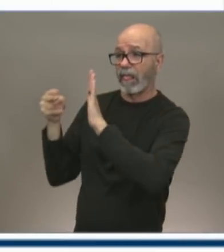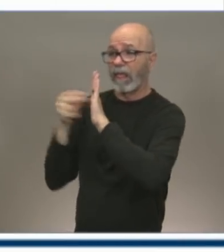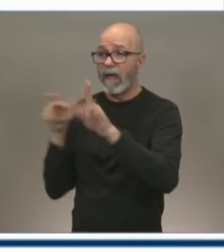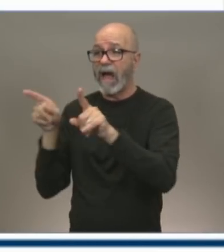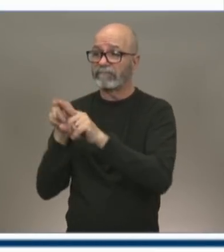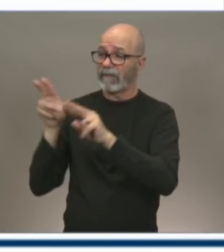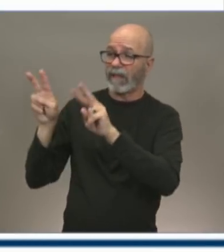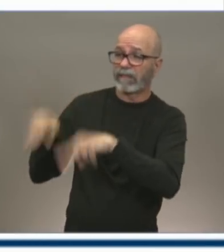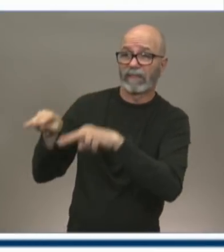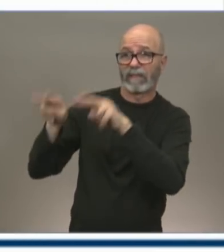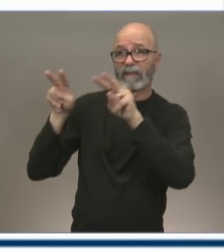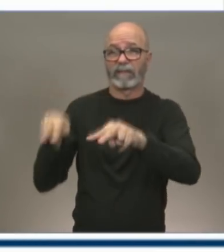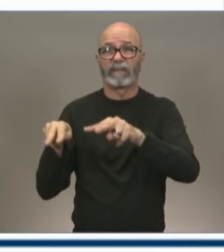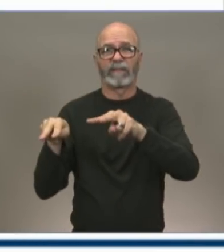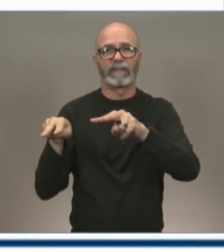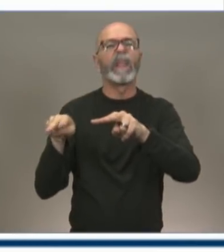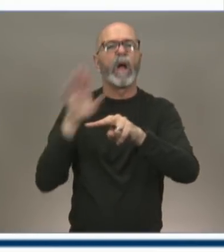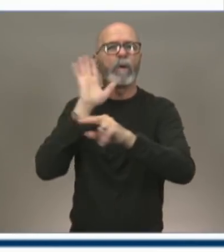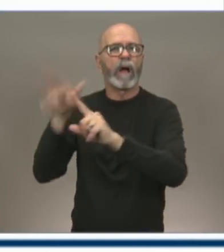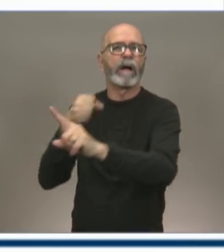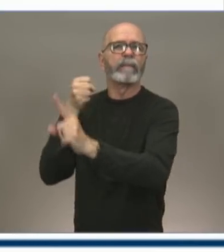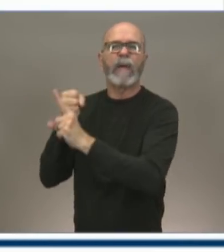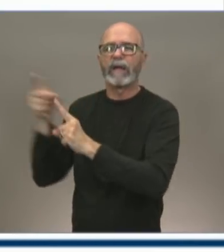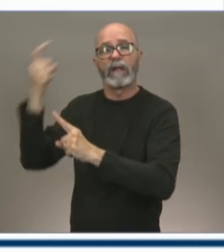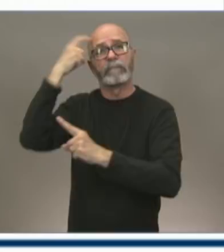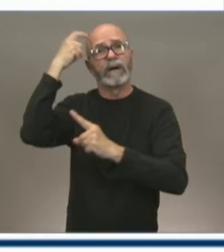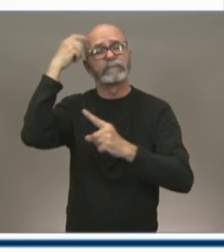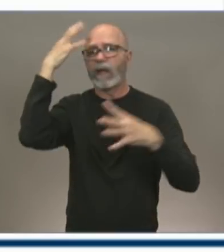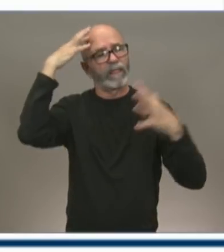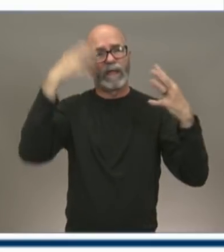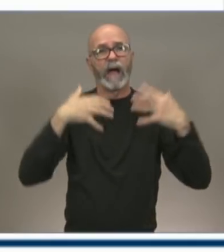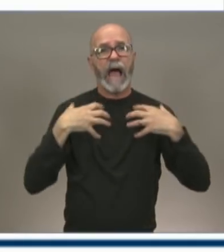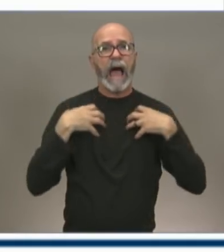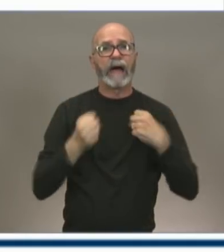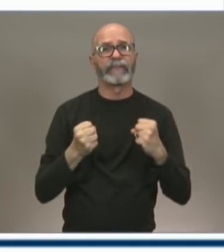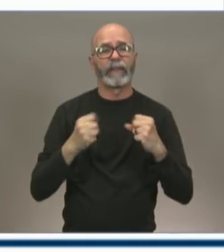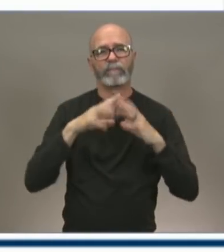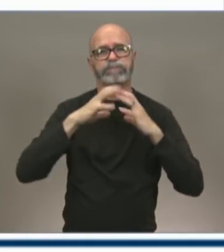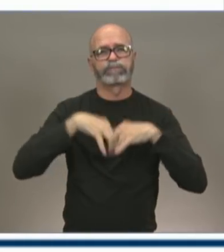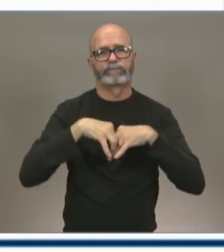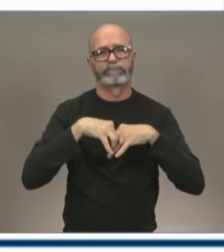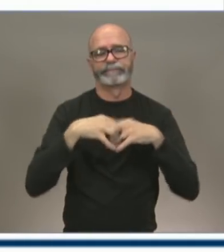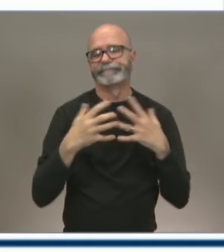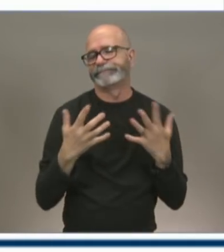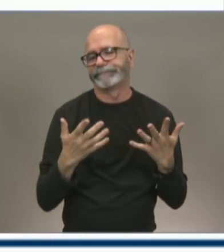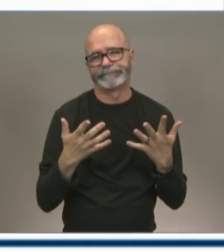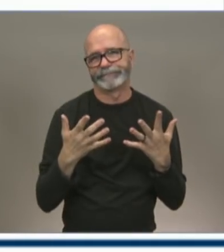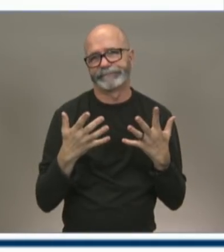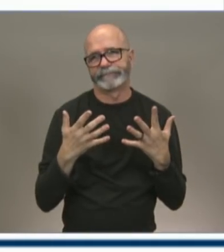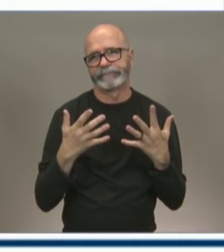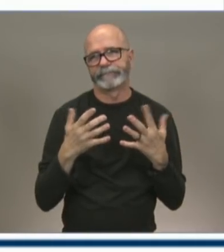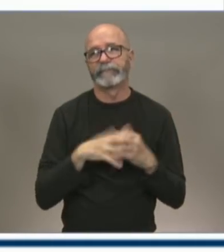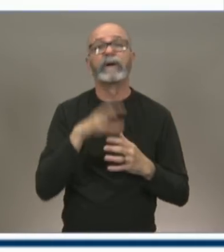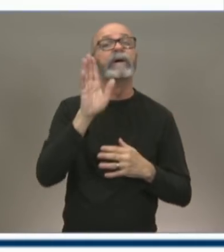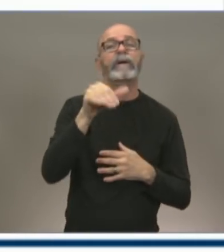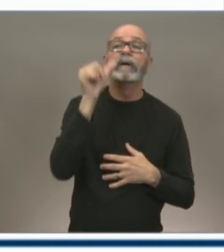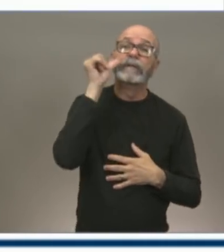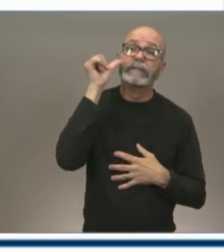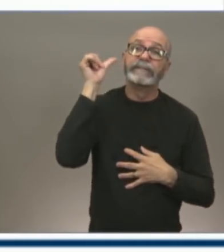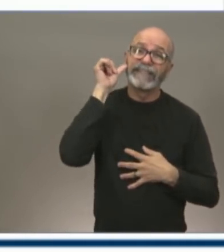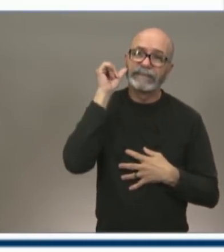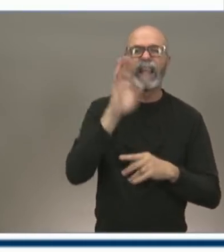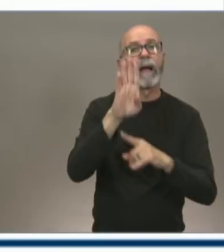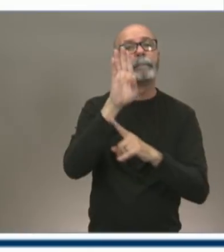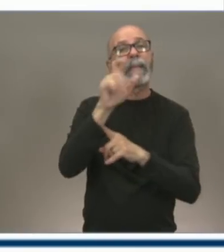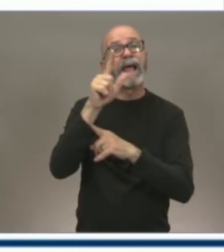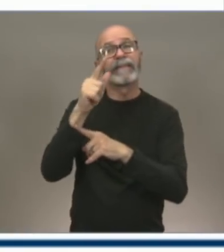it can have specific impacts on mental health. And with Bell's Let's Talk Day yesterday, I think that raising the topic of